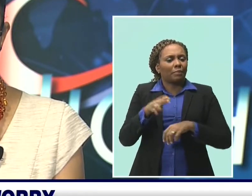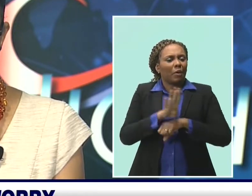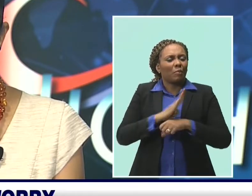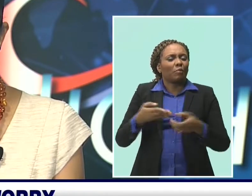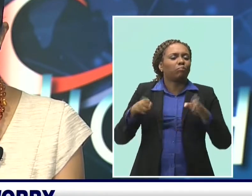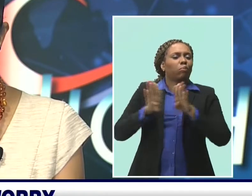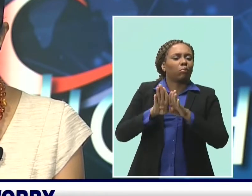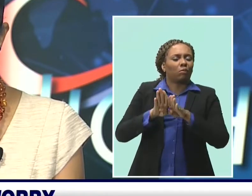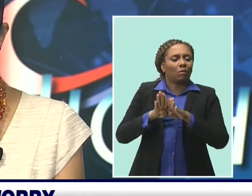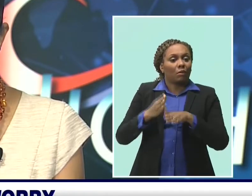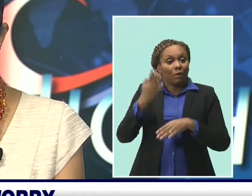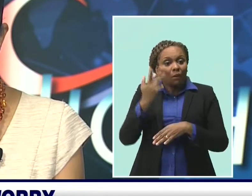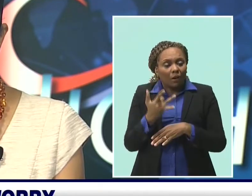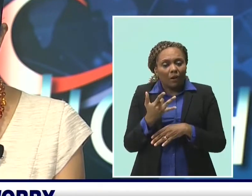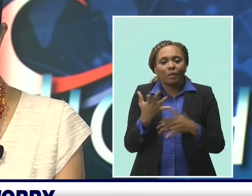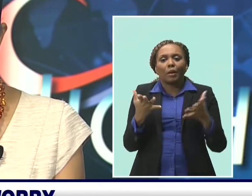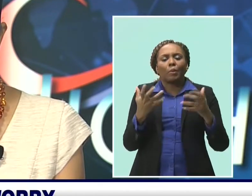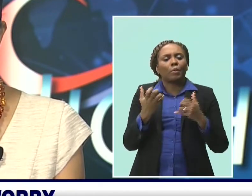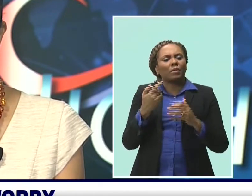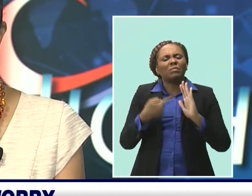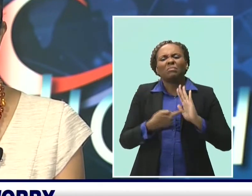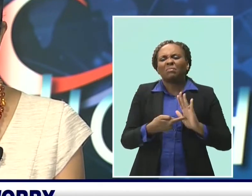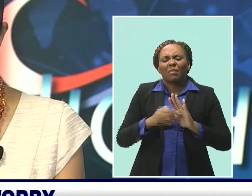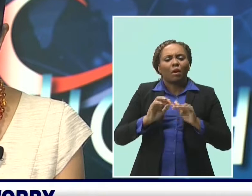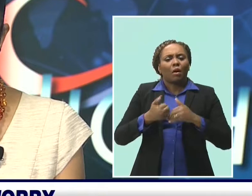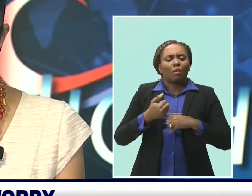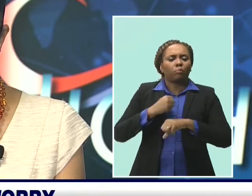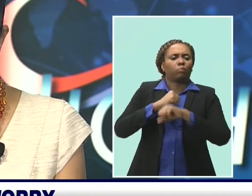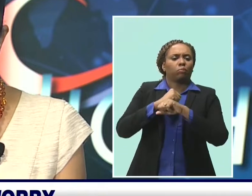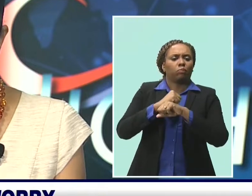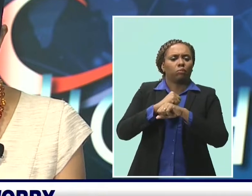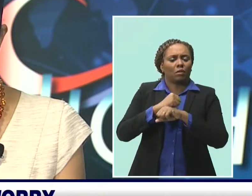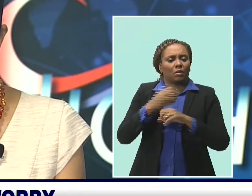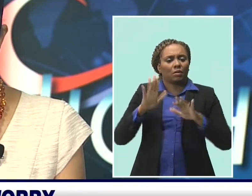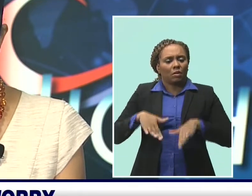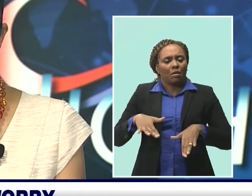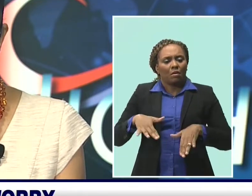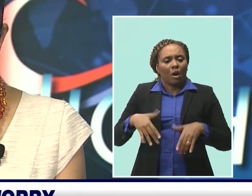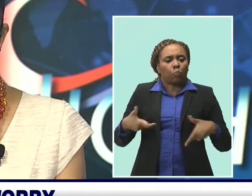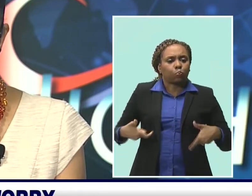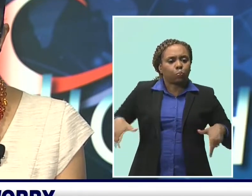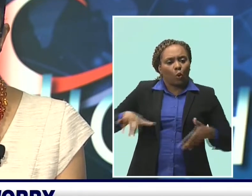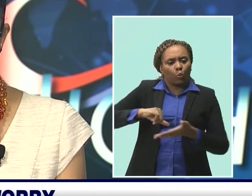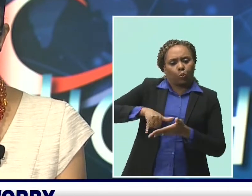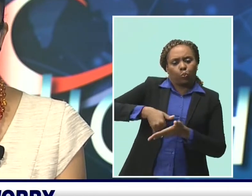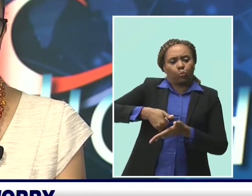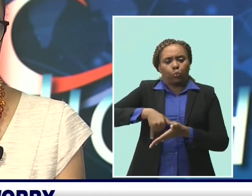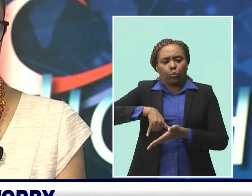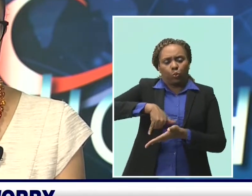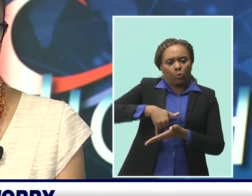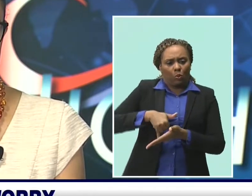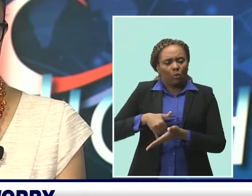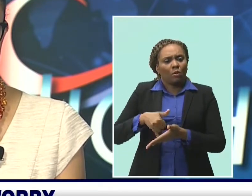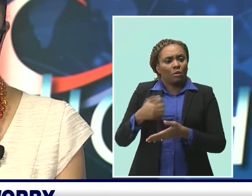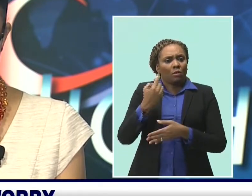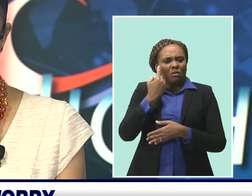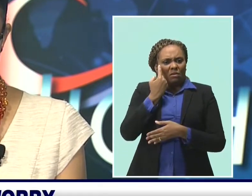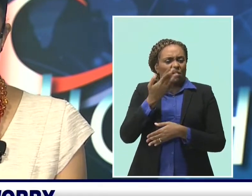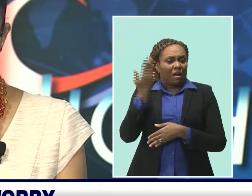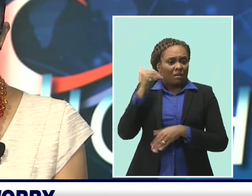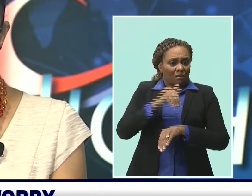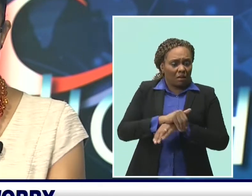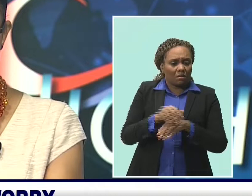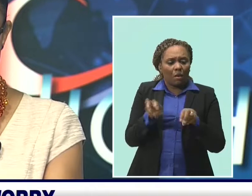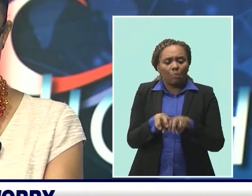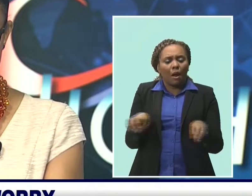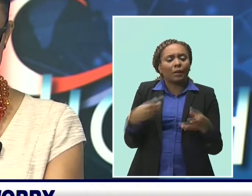for childhood obesity prevention, Professor Anne St. John. She was a part of a 4-member panel on the People's Business last night.